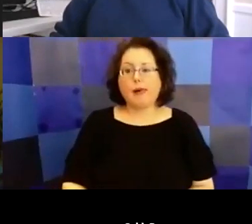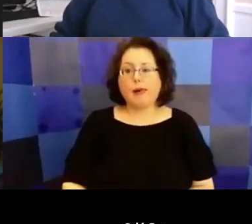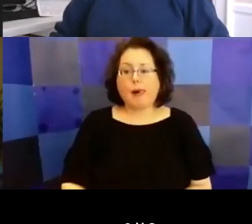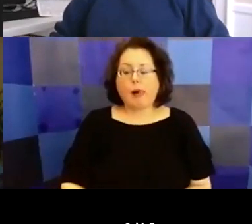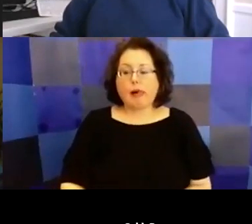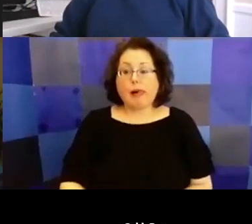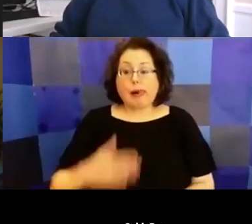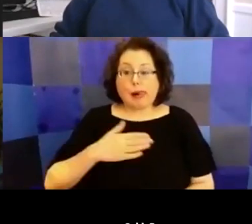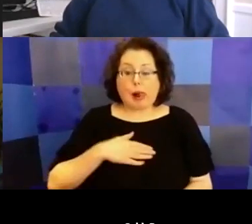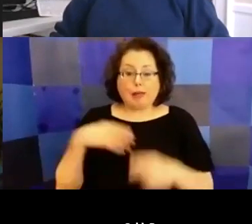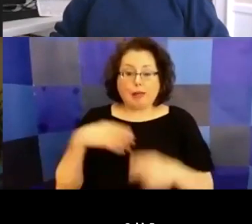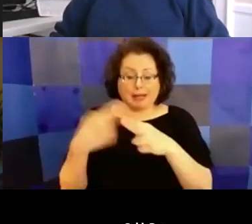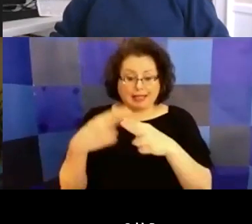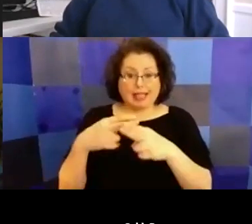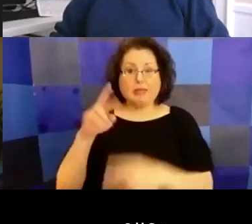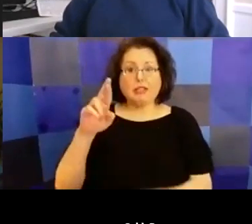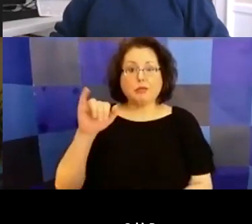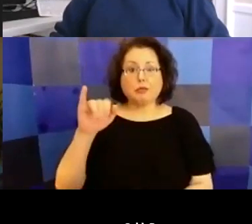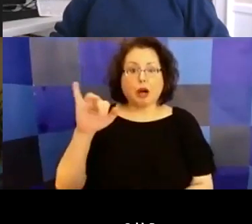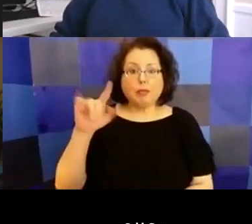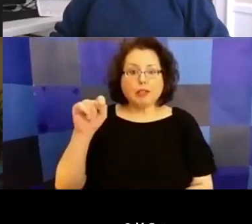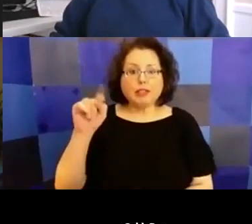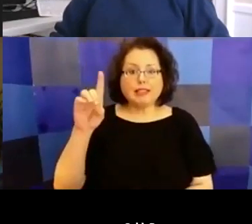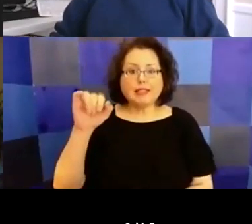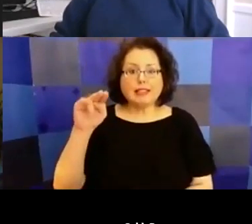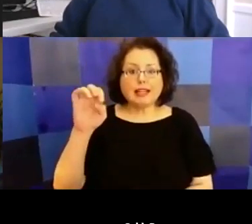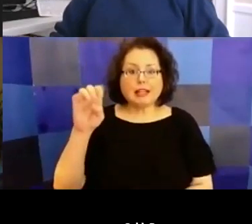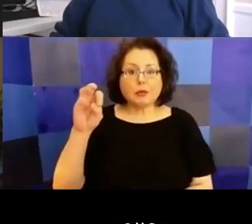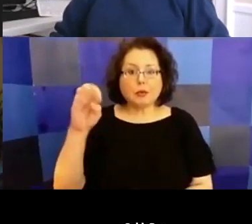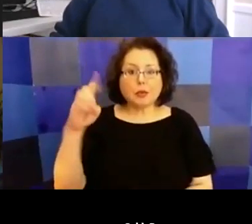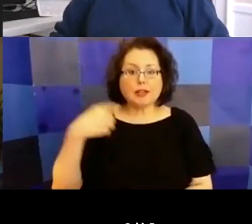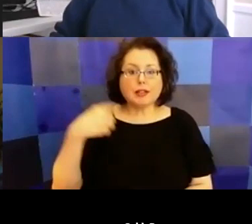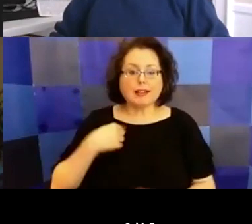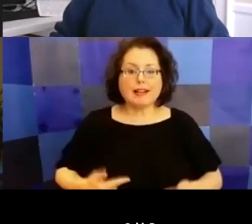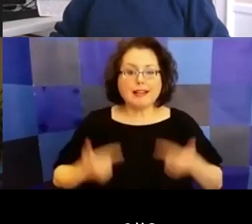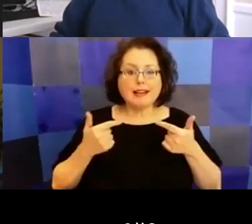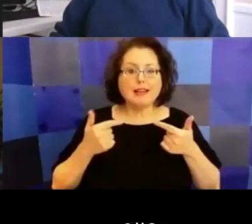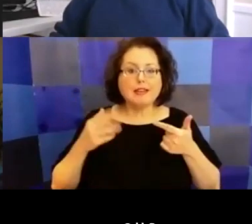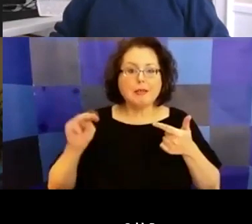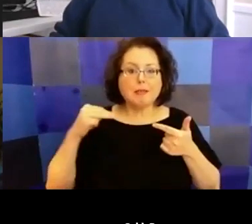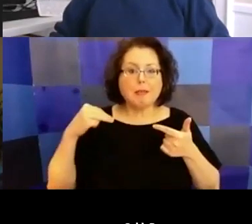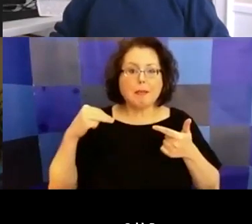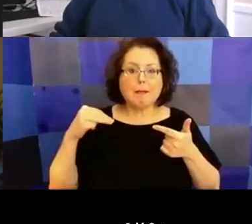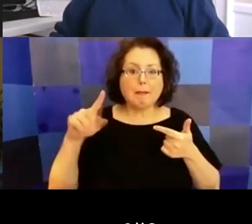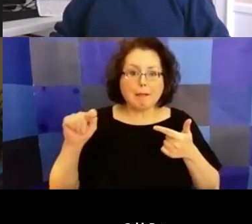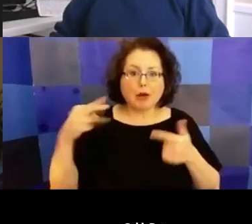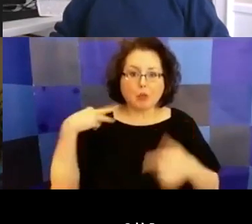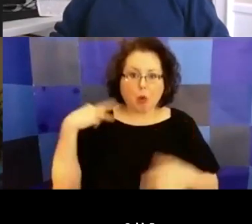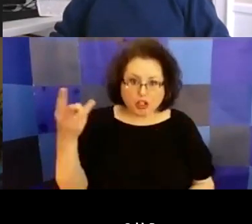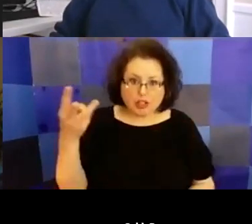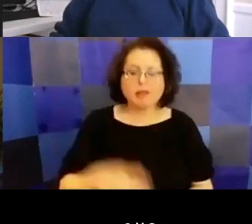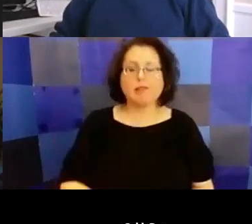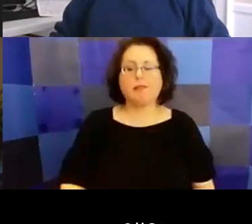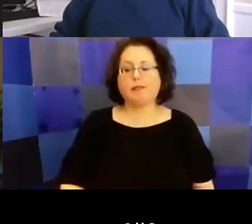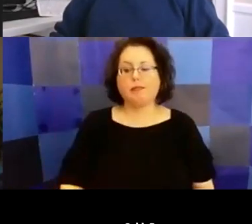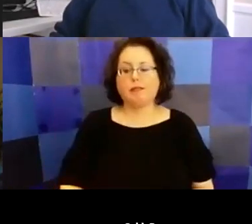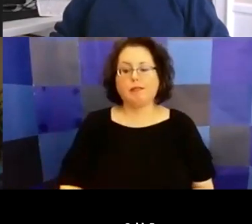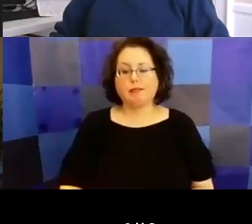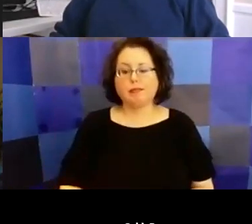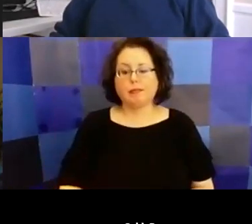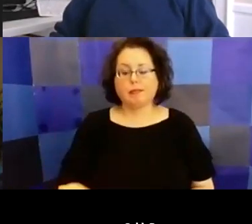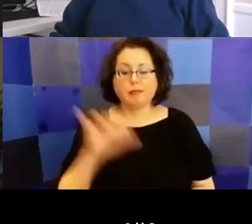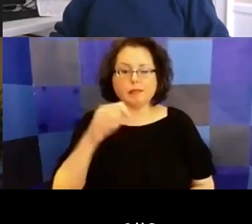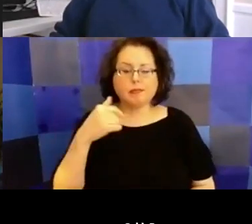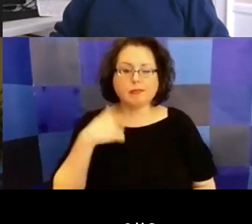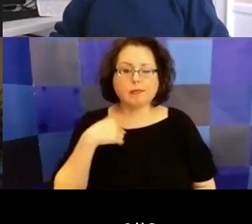My name is Robert Danewood. I'm a resident of Mount Washington. I'm also an affordable housing and